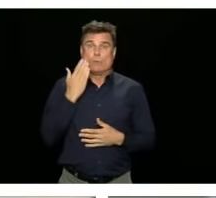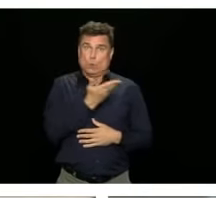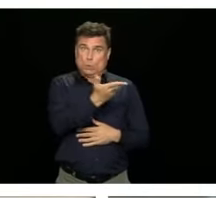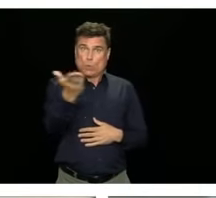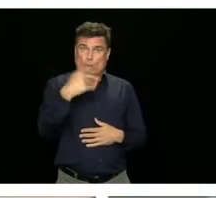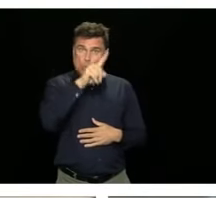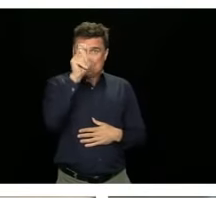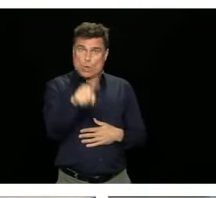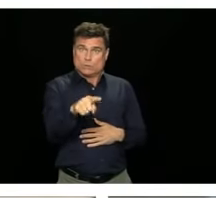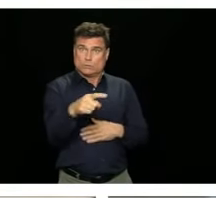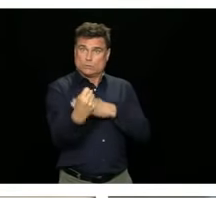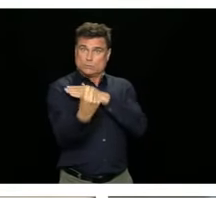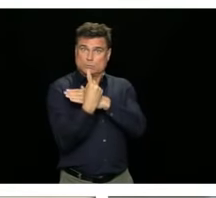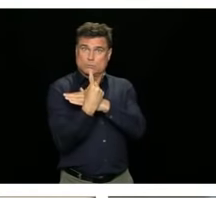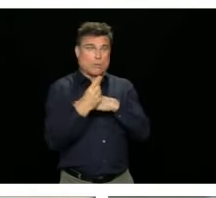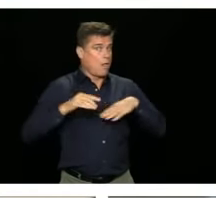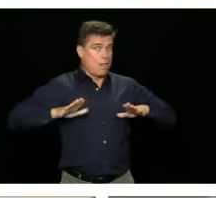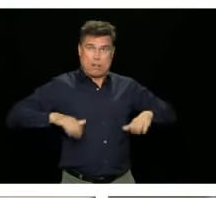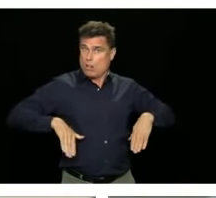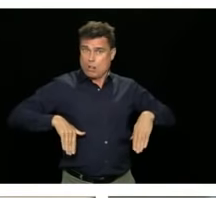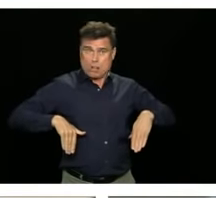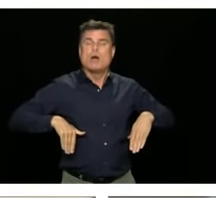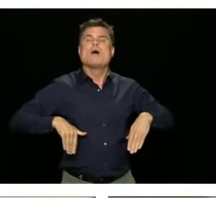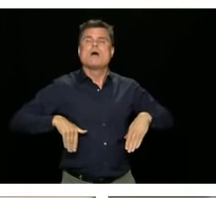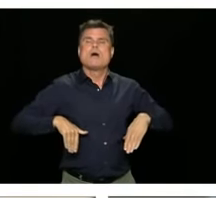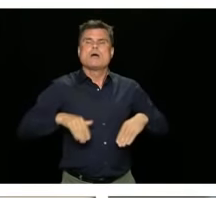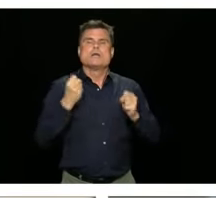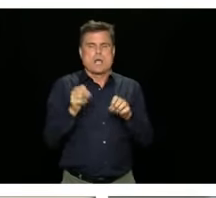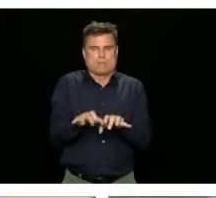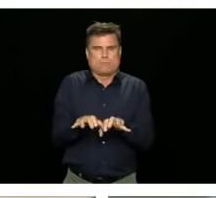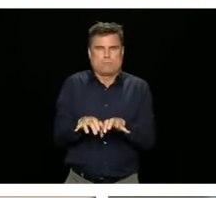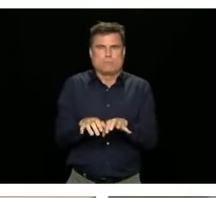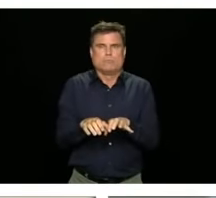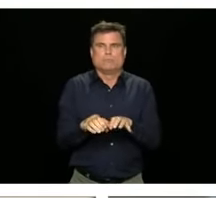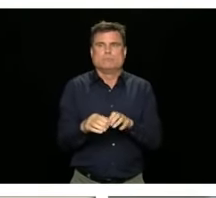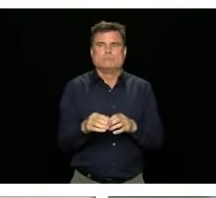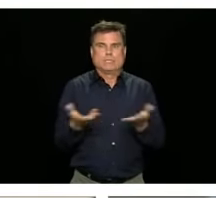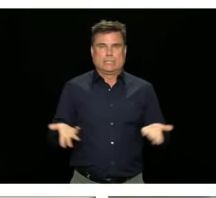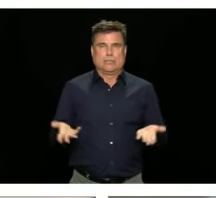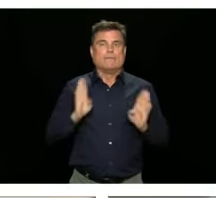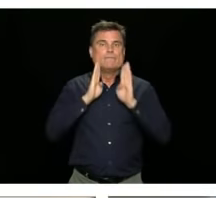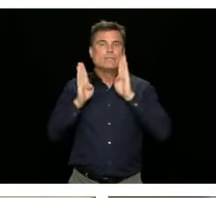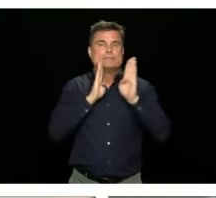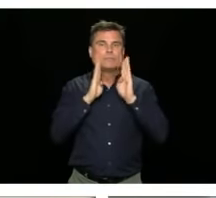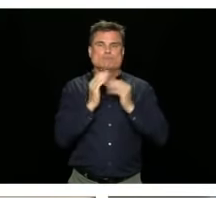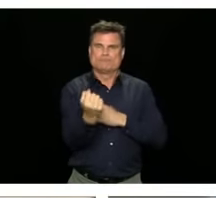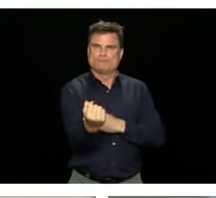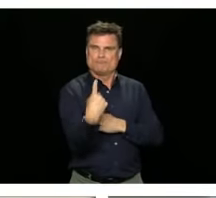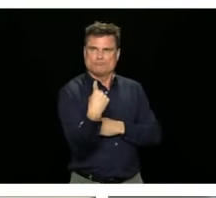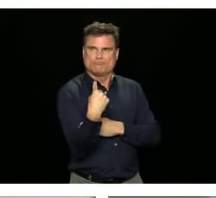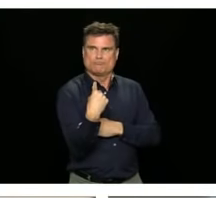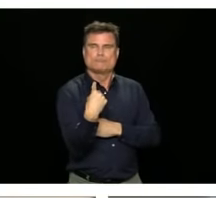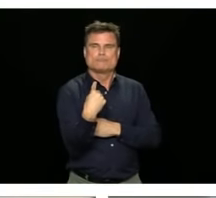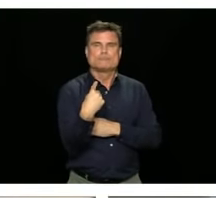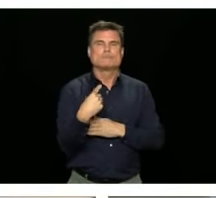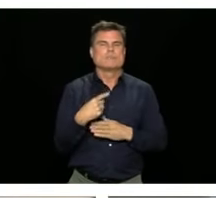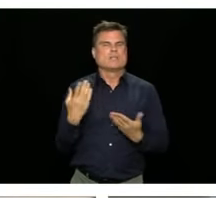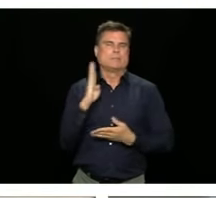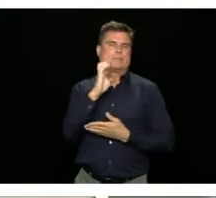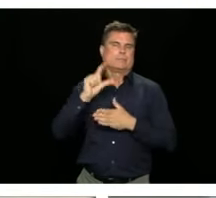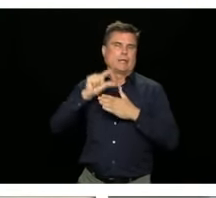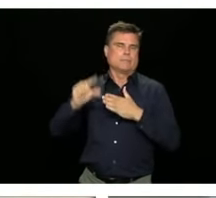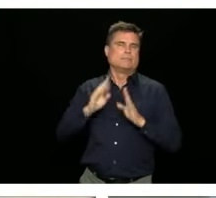can ask it in the comments section of the live event here on Facebook. So we've got a lot to cover. Let's get